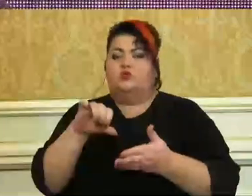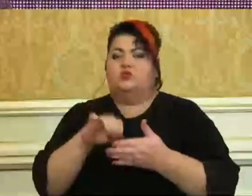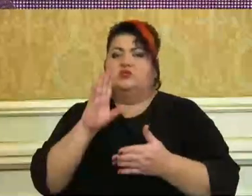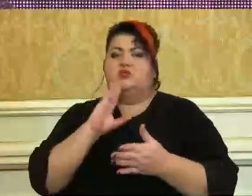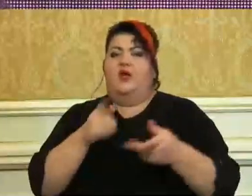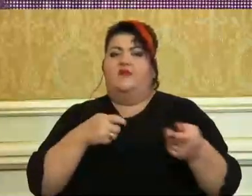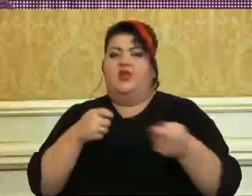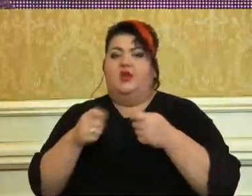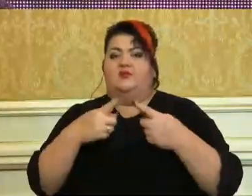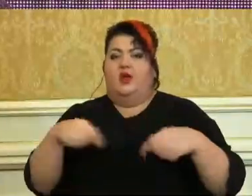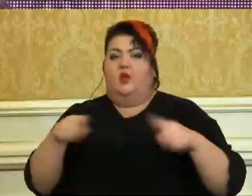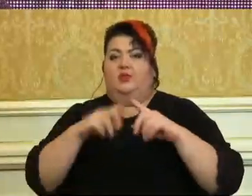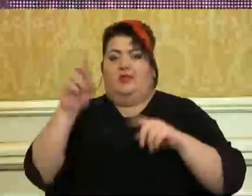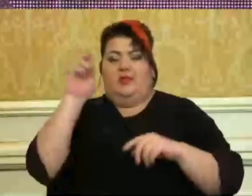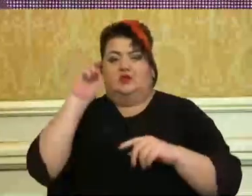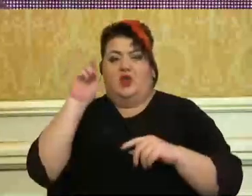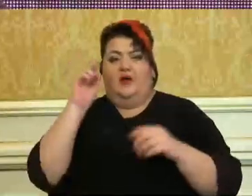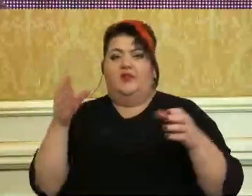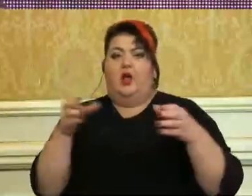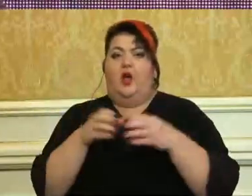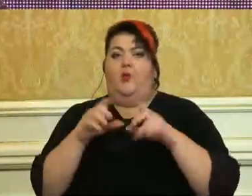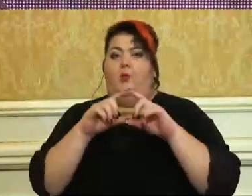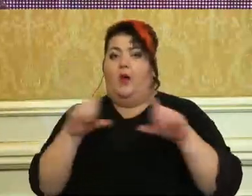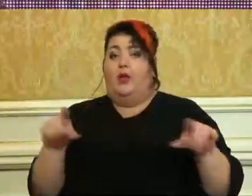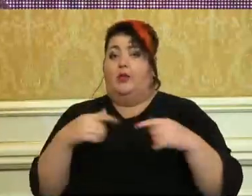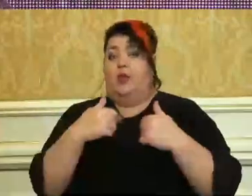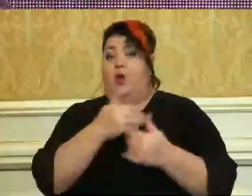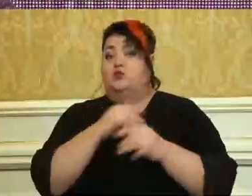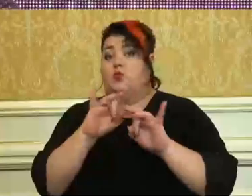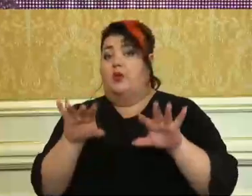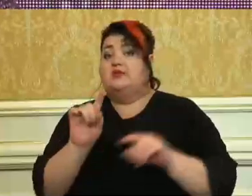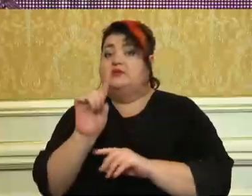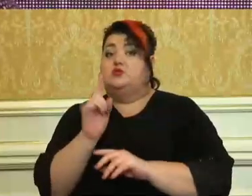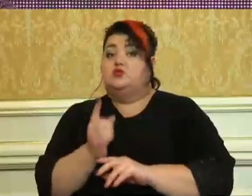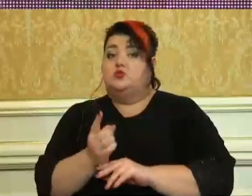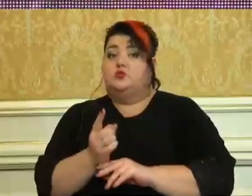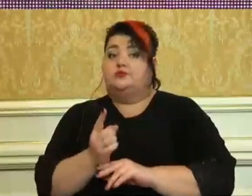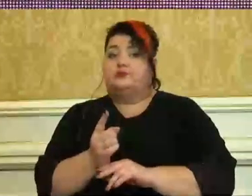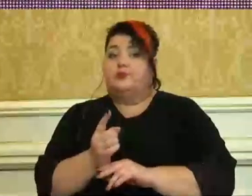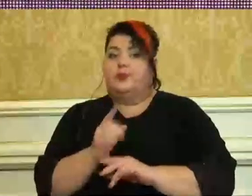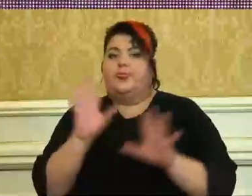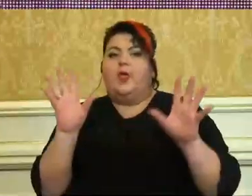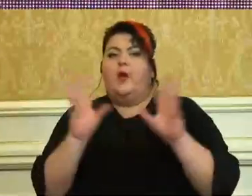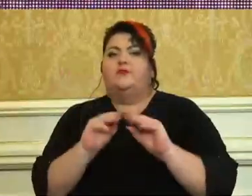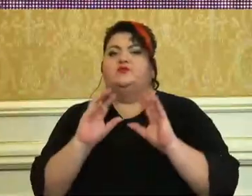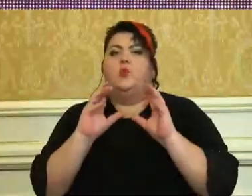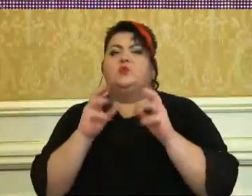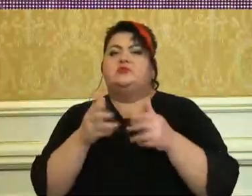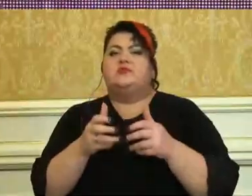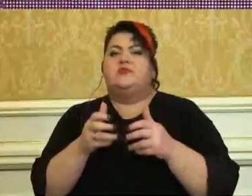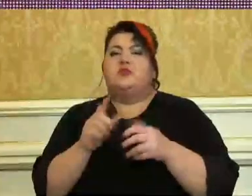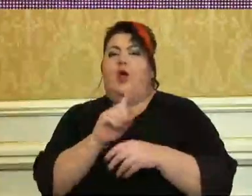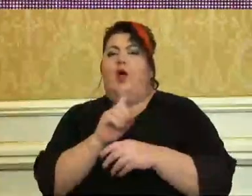the participation of women to participate in the leading bodies